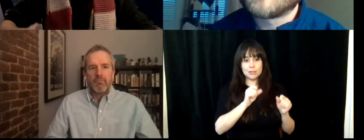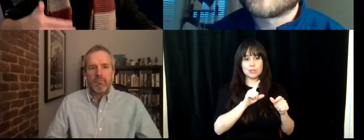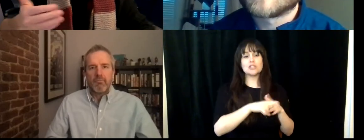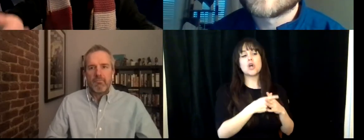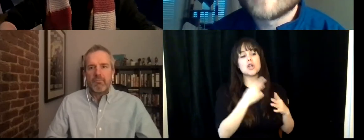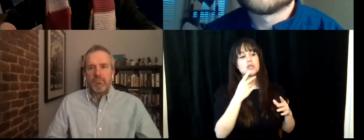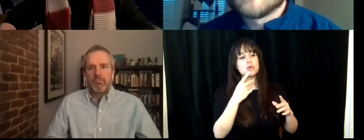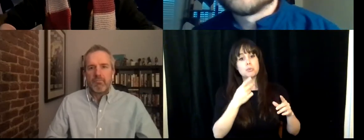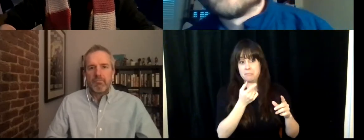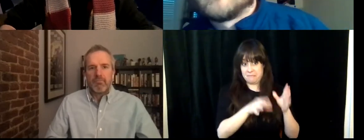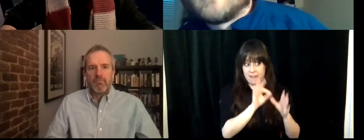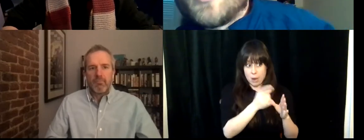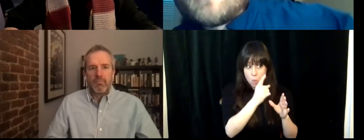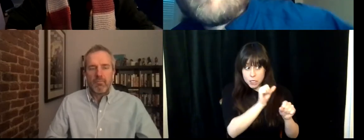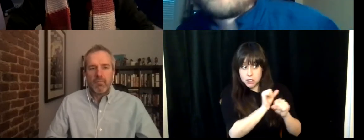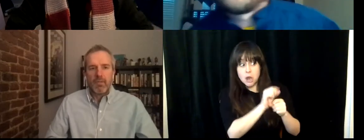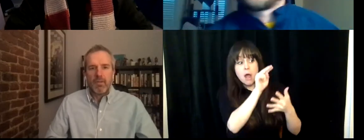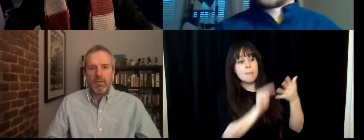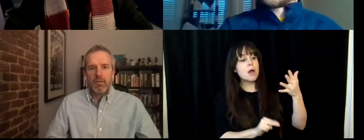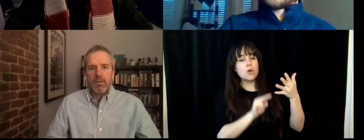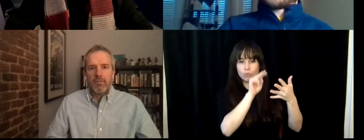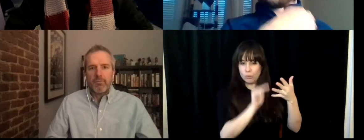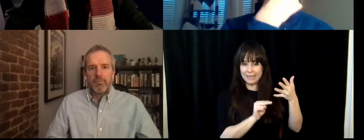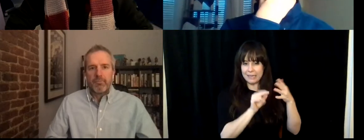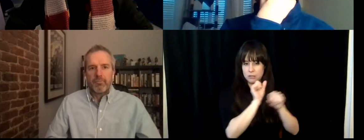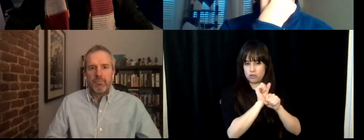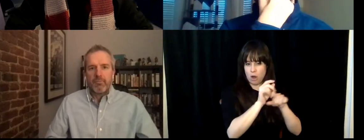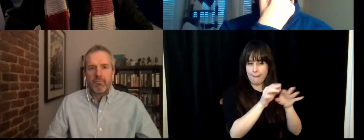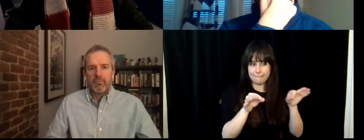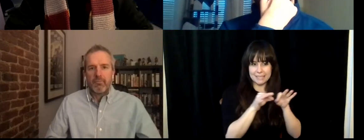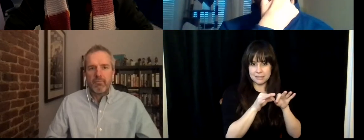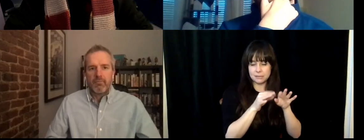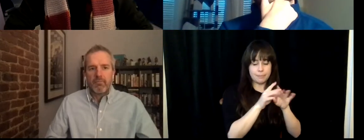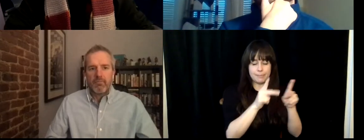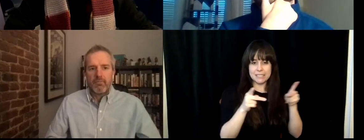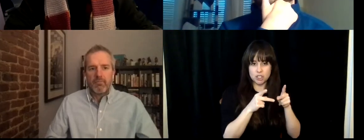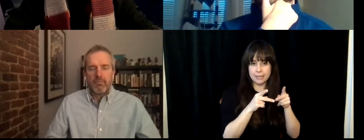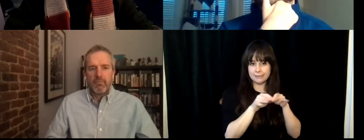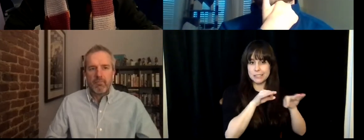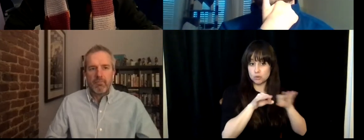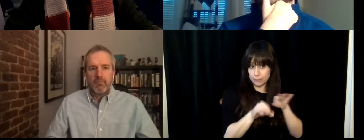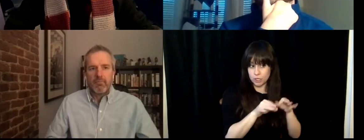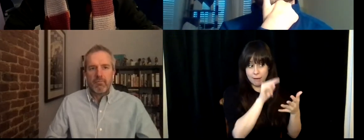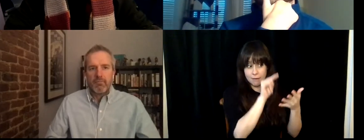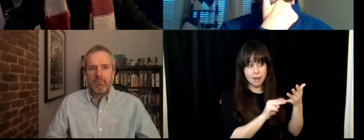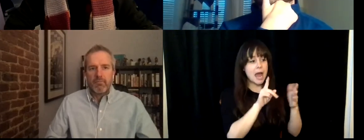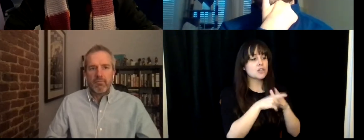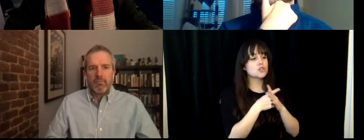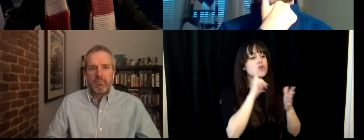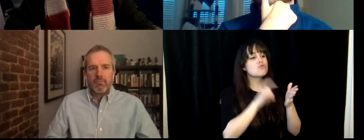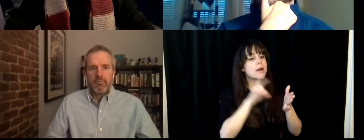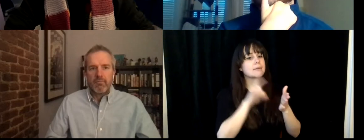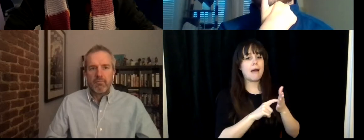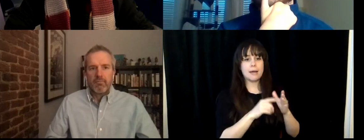keep searching and find more. Sure. But yeah, you want to go several different places to look for jobs,